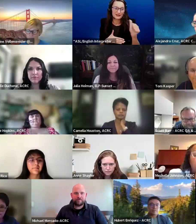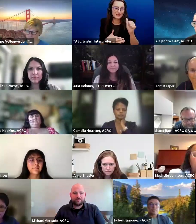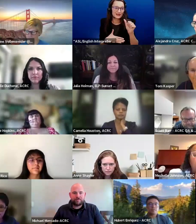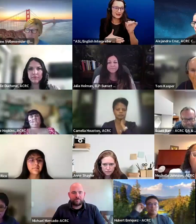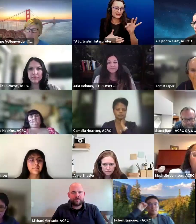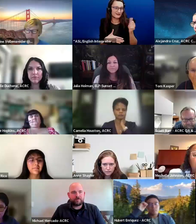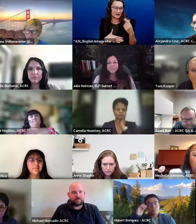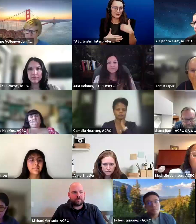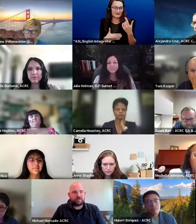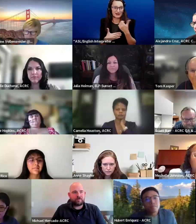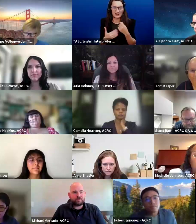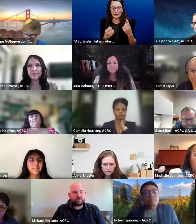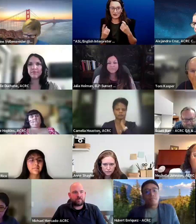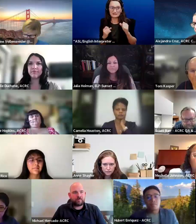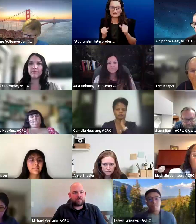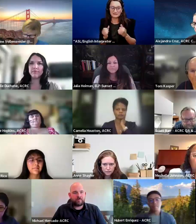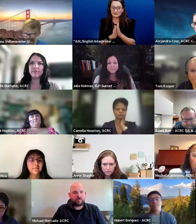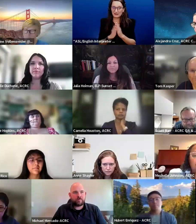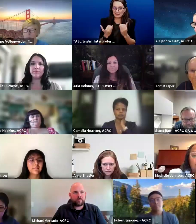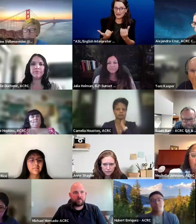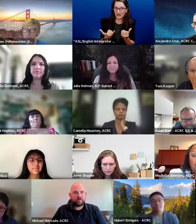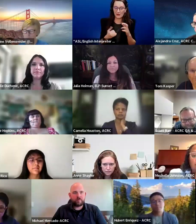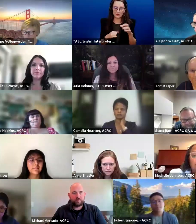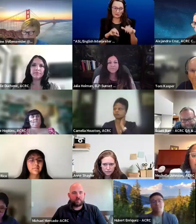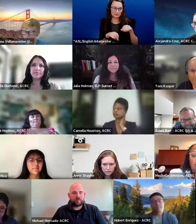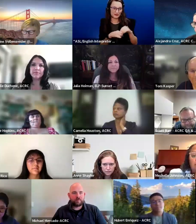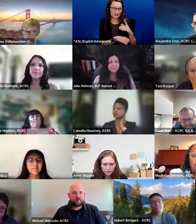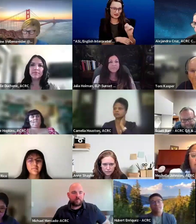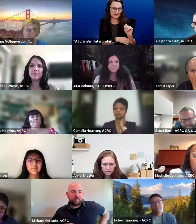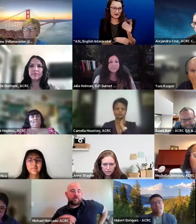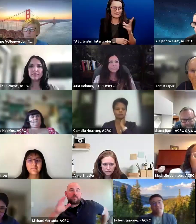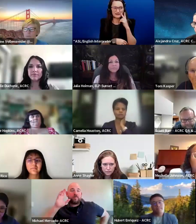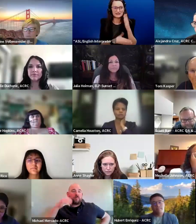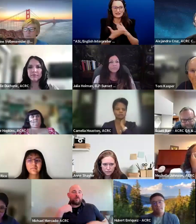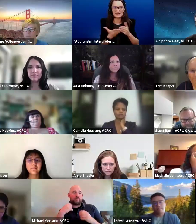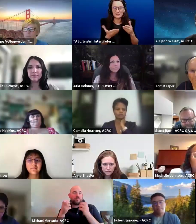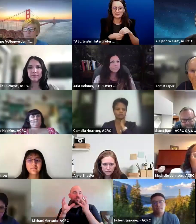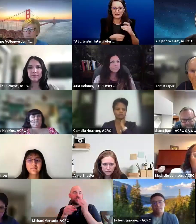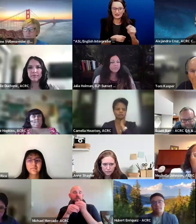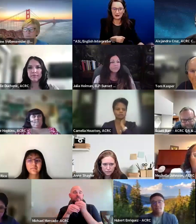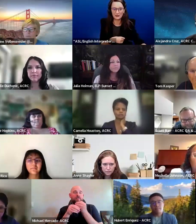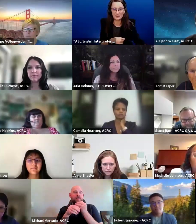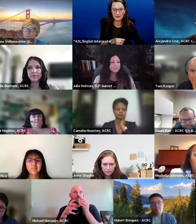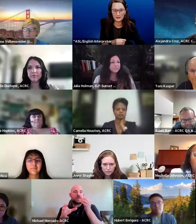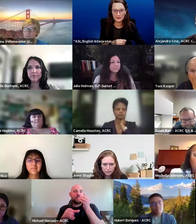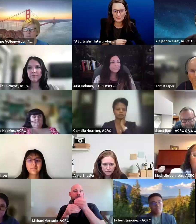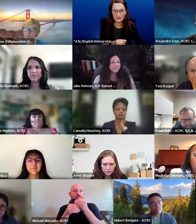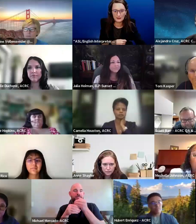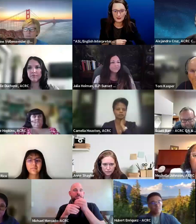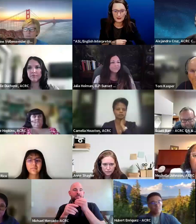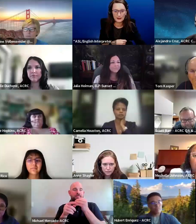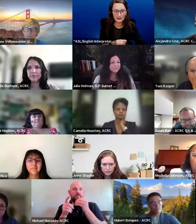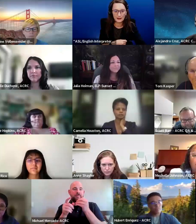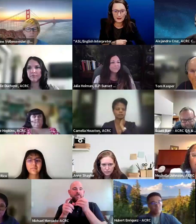welcome to ask them now or put them in the chat. And I see we have some stuff in the chat. All right. Michael put his stuff in the